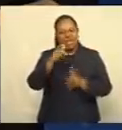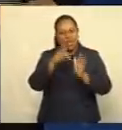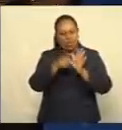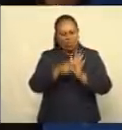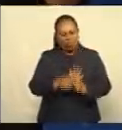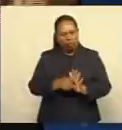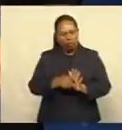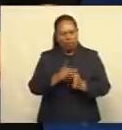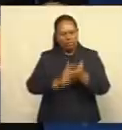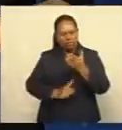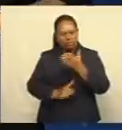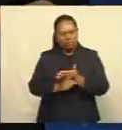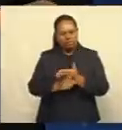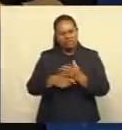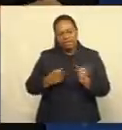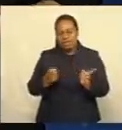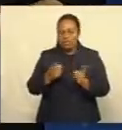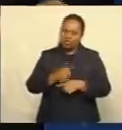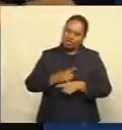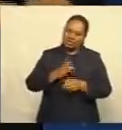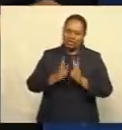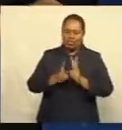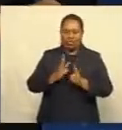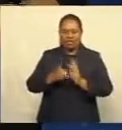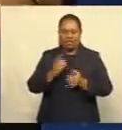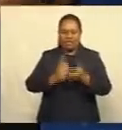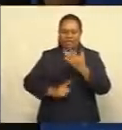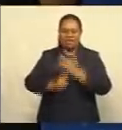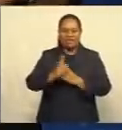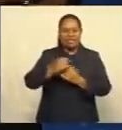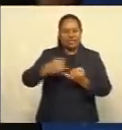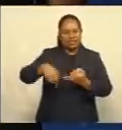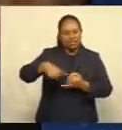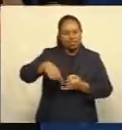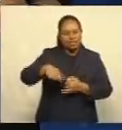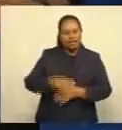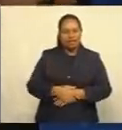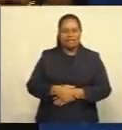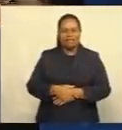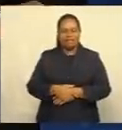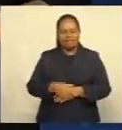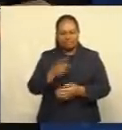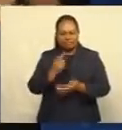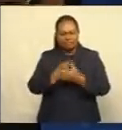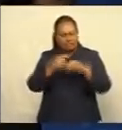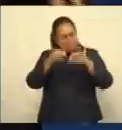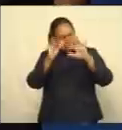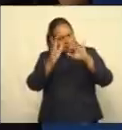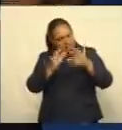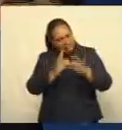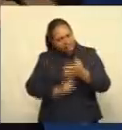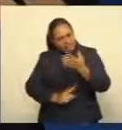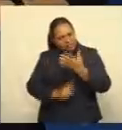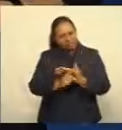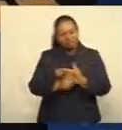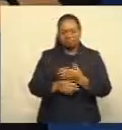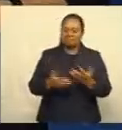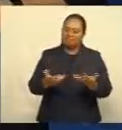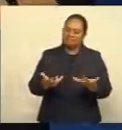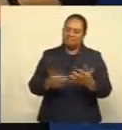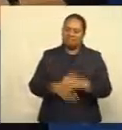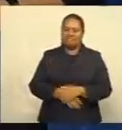that had a bit of changes to the weather in the capital city. Few places actually needed a bit of showers, so thanks to